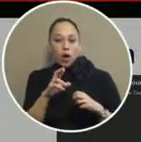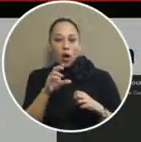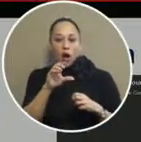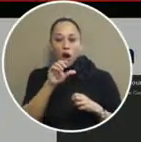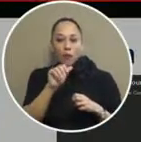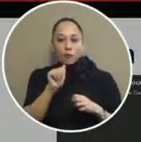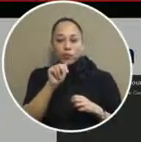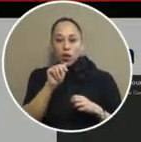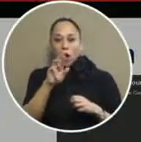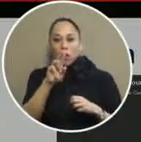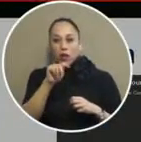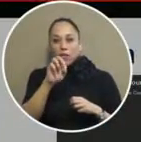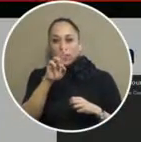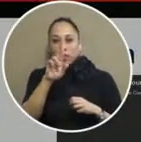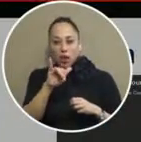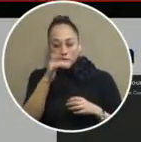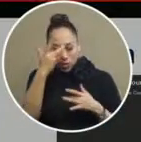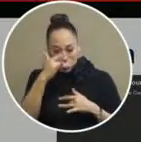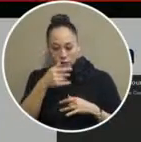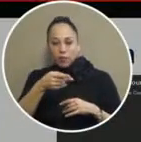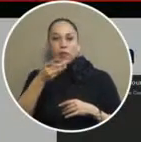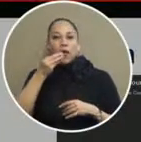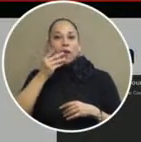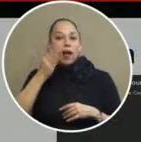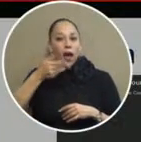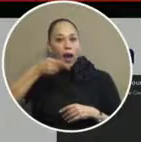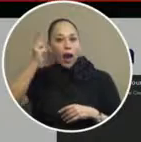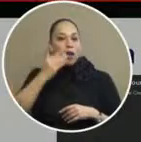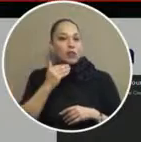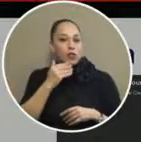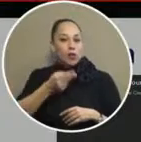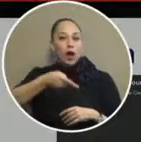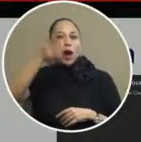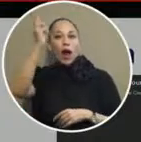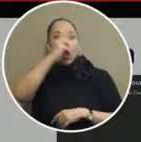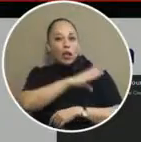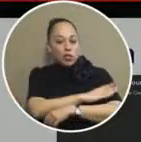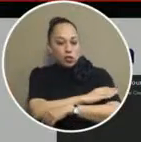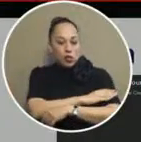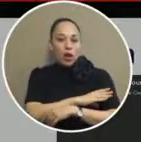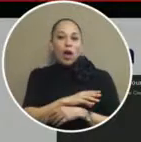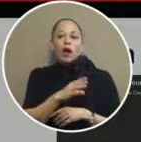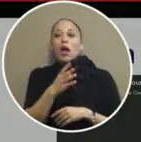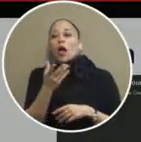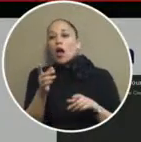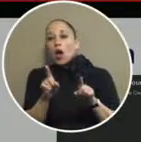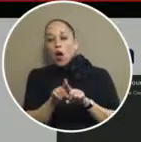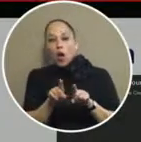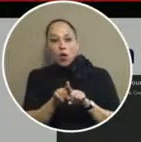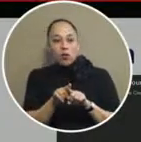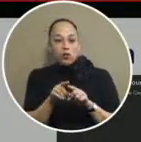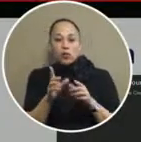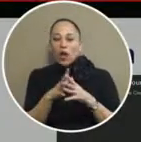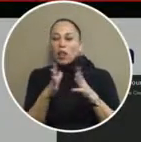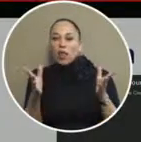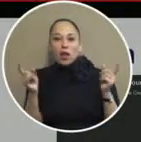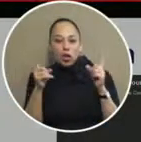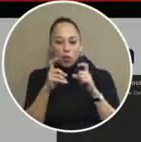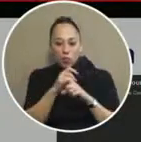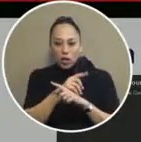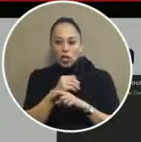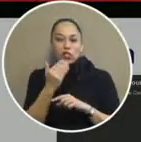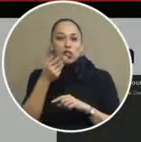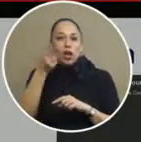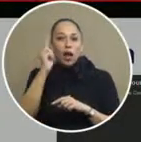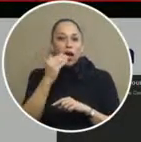disease, diabetes, high blood pressure. High blood pressure may be also a complication of the diabetes